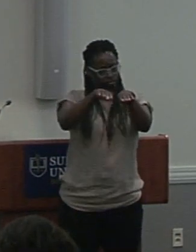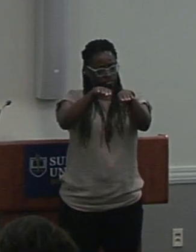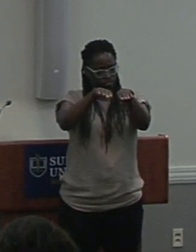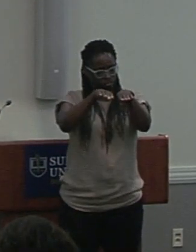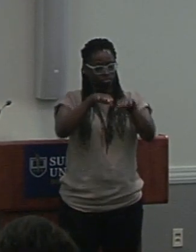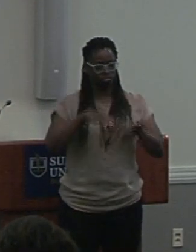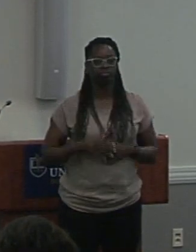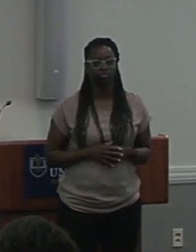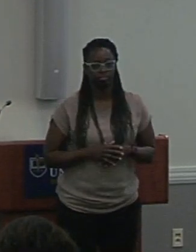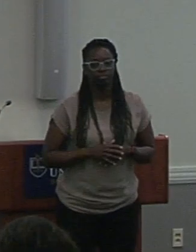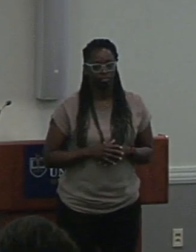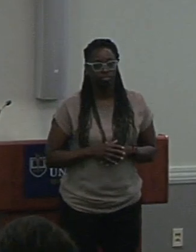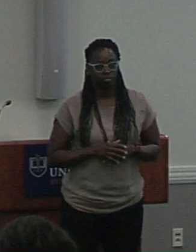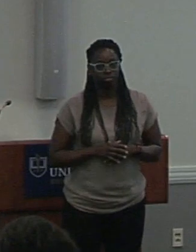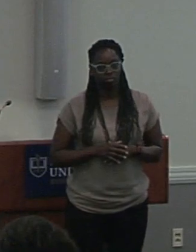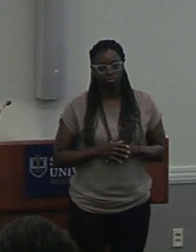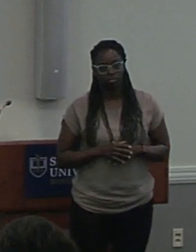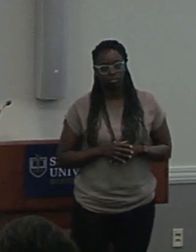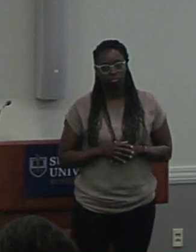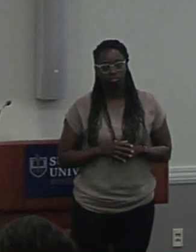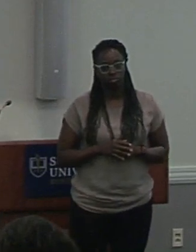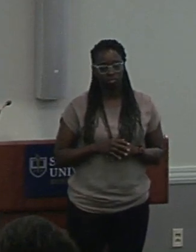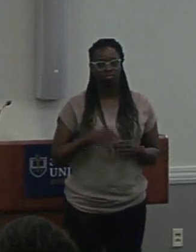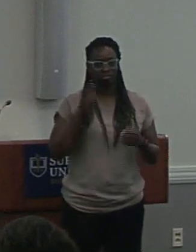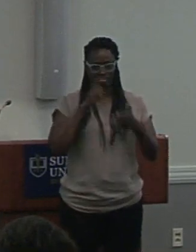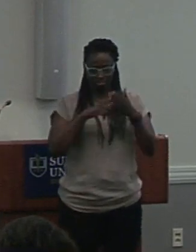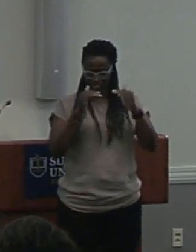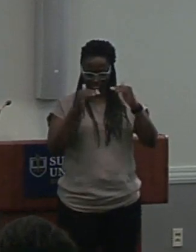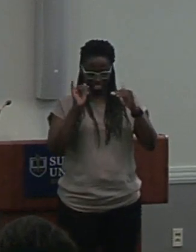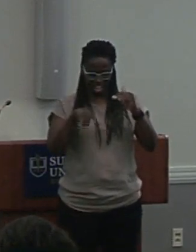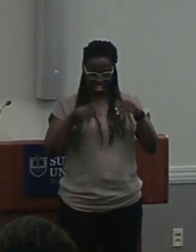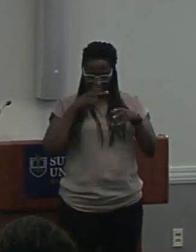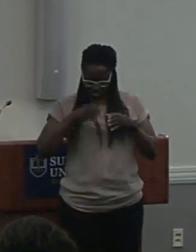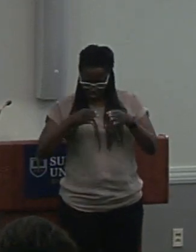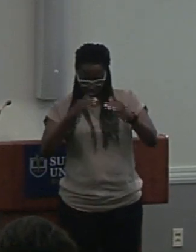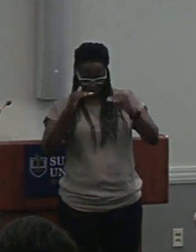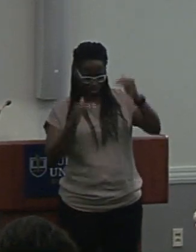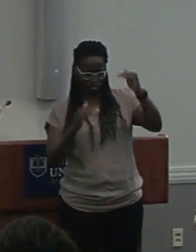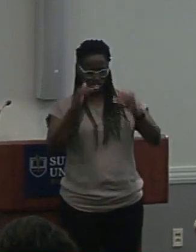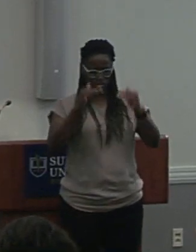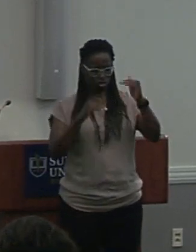So one might be a little lower, and this one might be up right next to it.